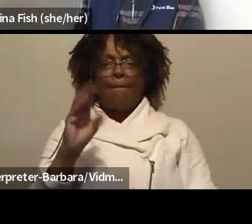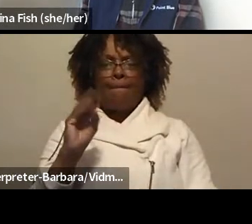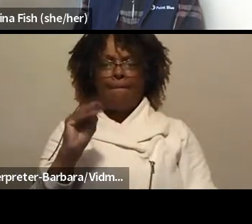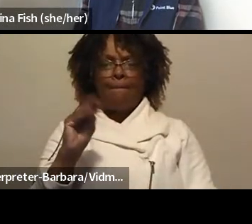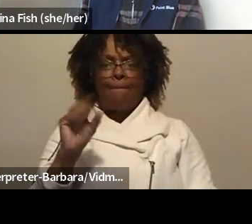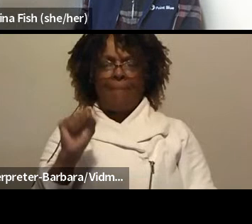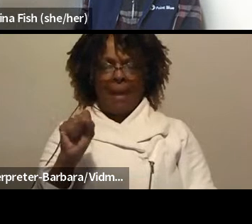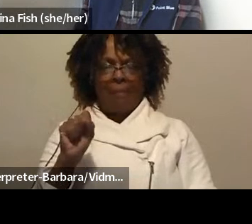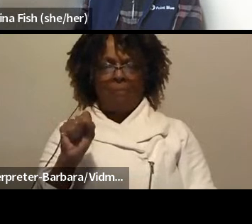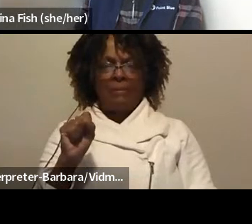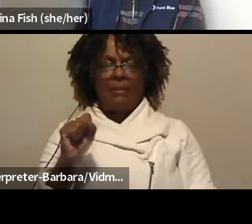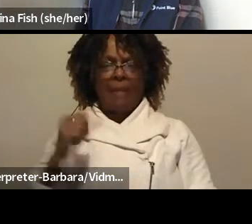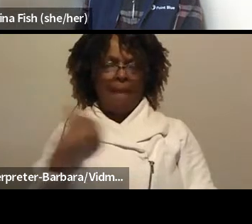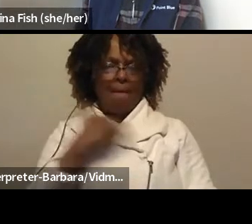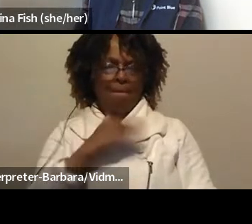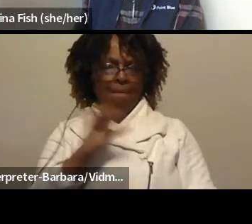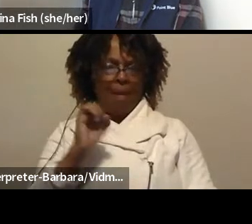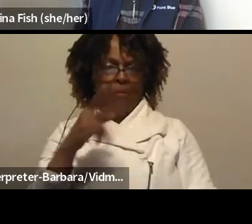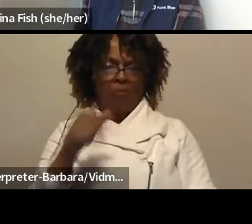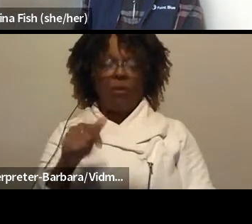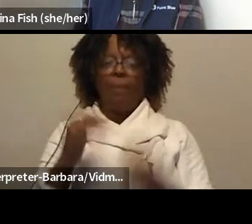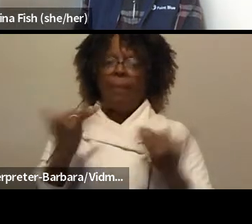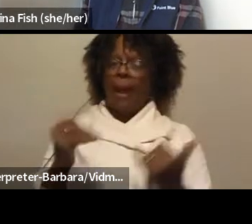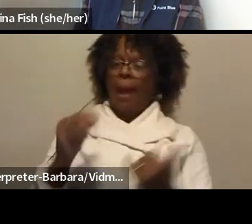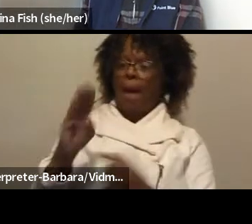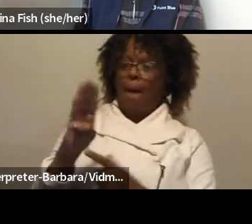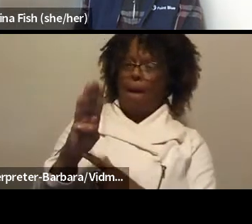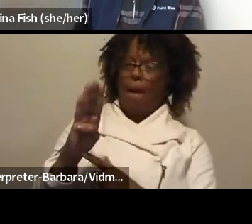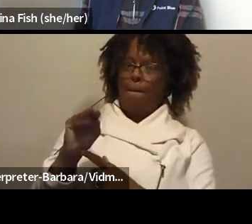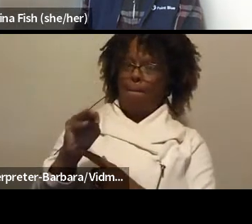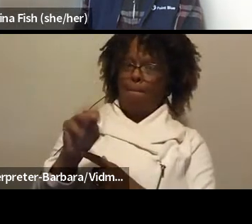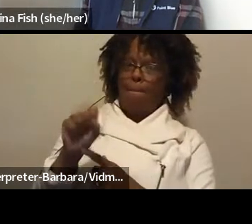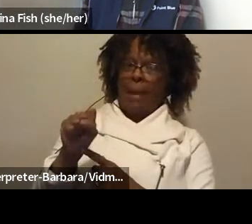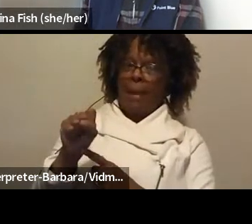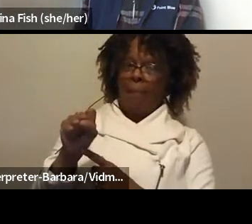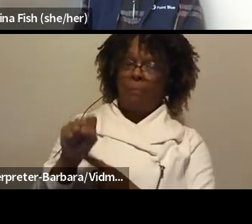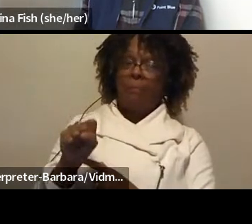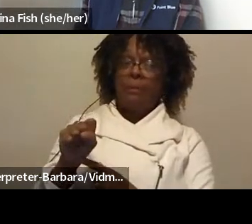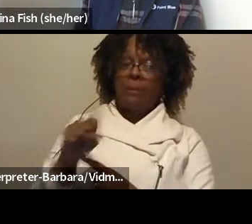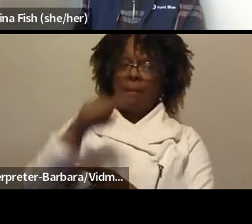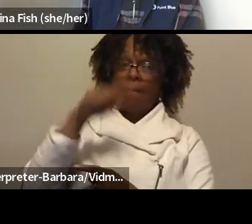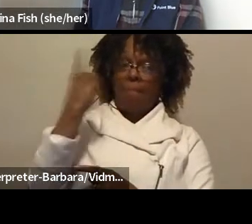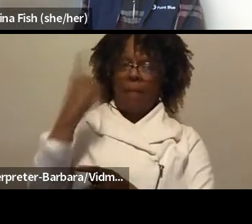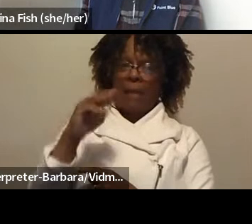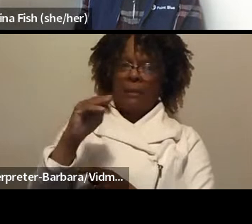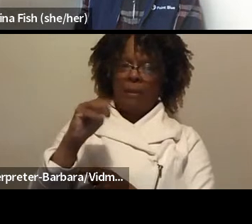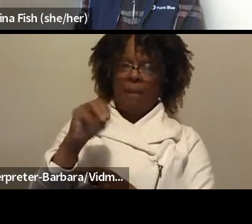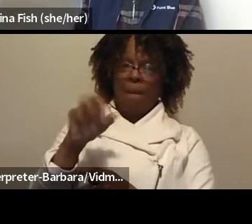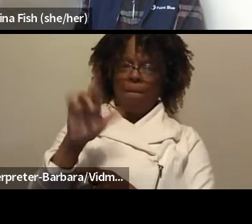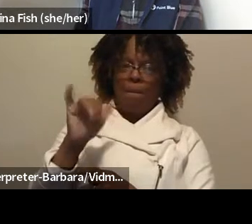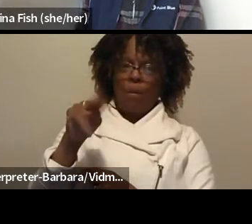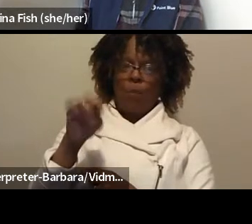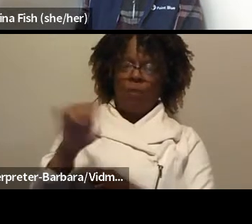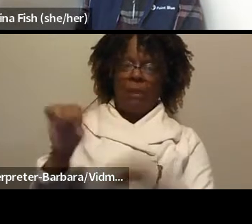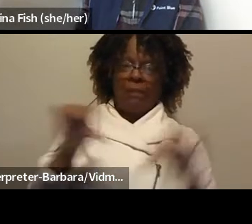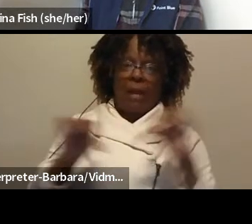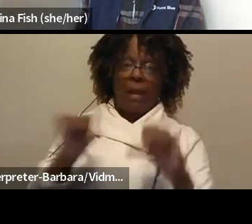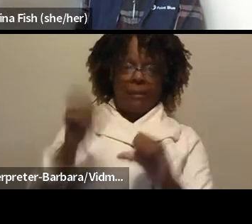a giveaway. And for the BIMS membership, you essentially have access to a lot of different